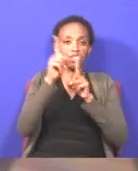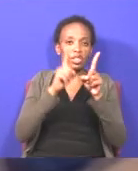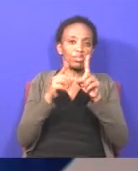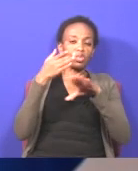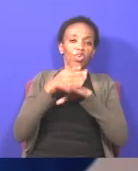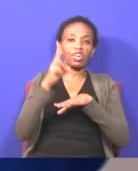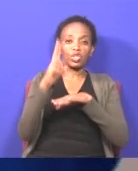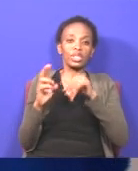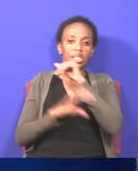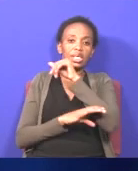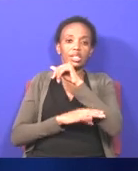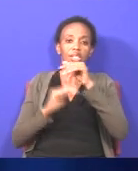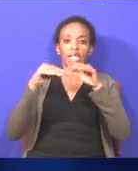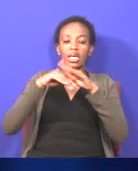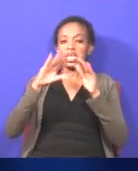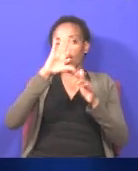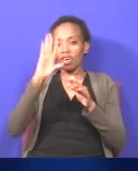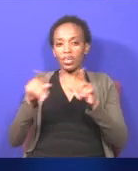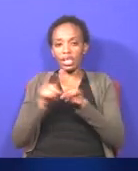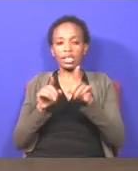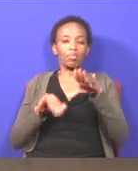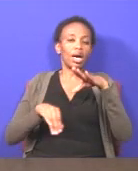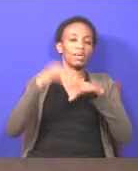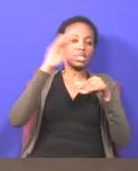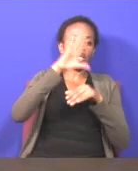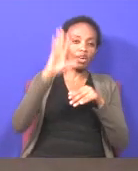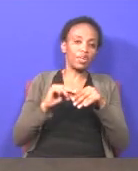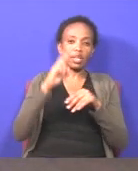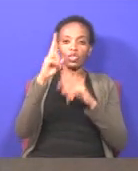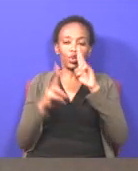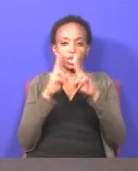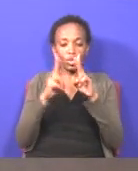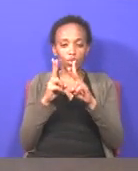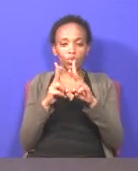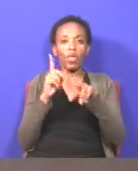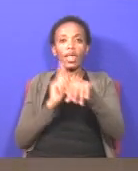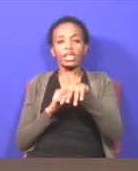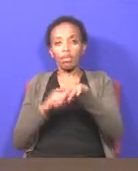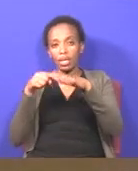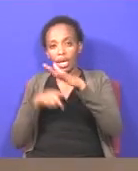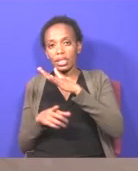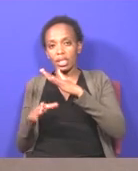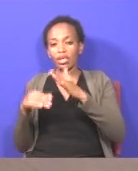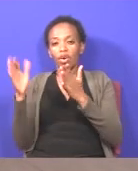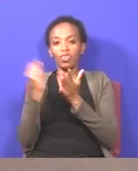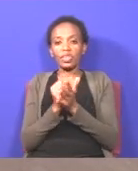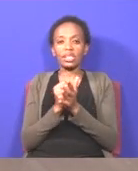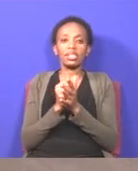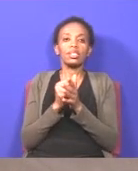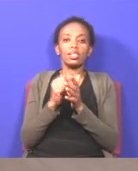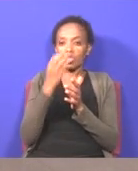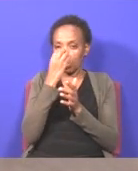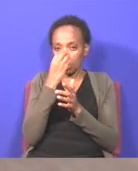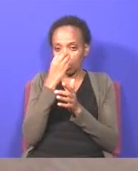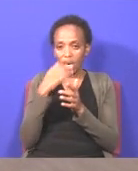20 countries, both in African continent and beyond. In 2022, upon assuming office as Kenya's fifth president, Ruto